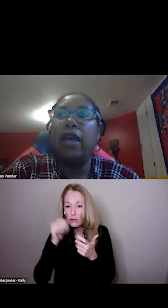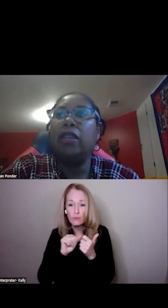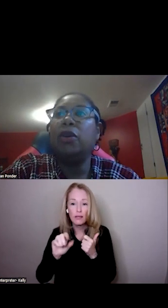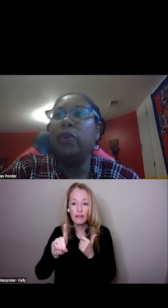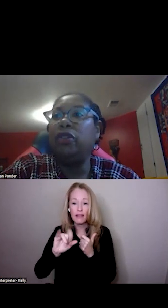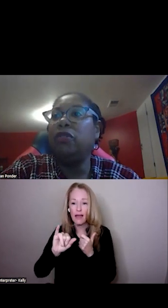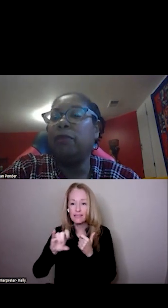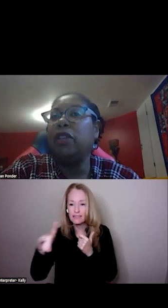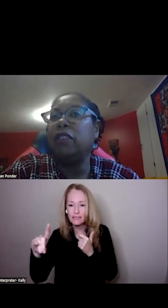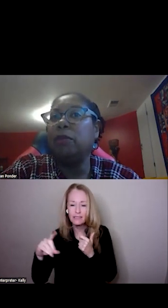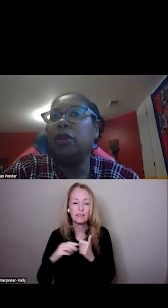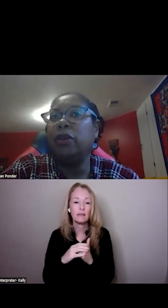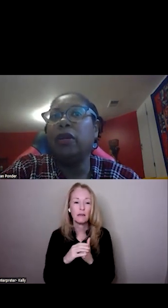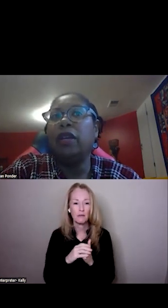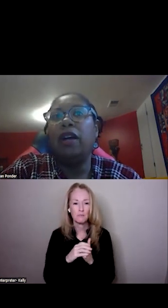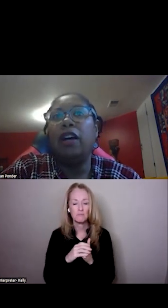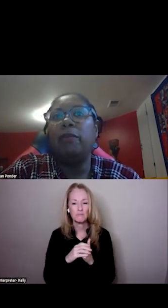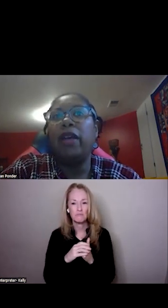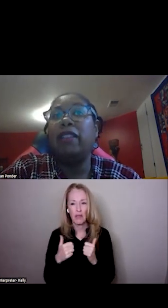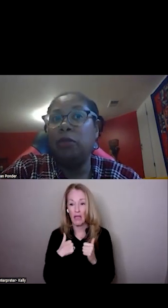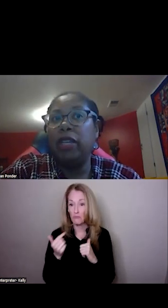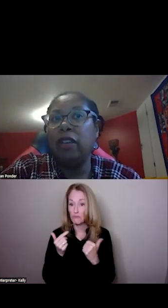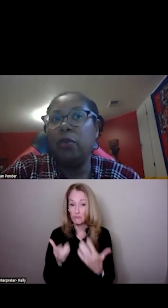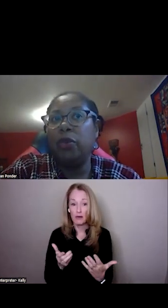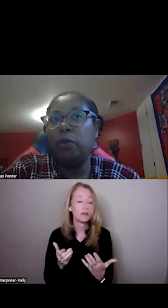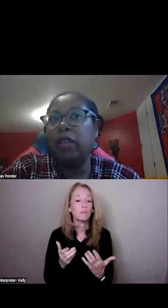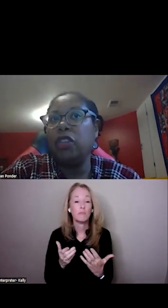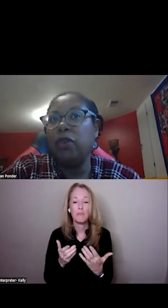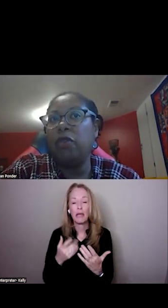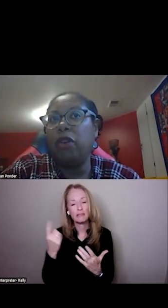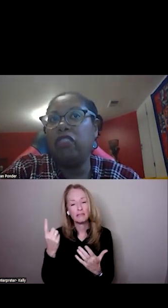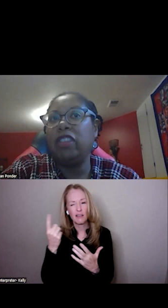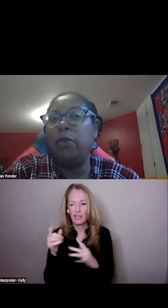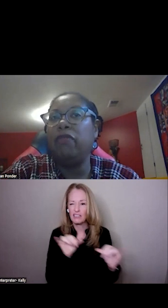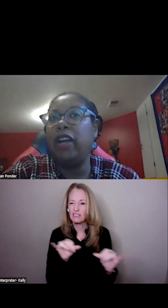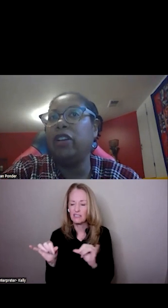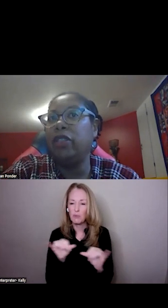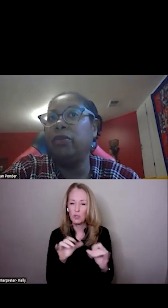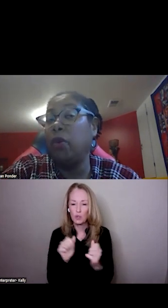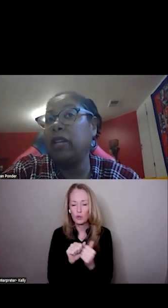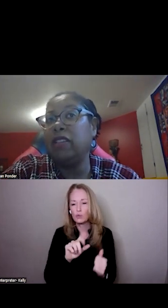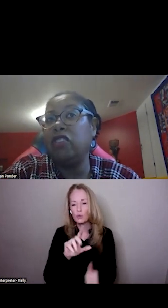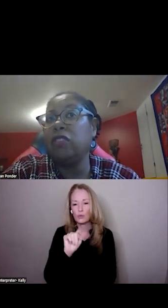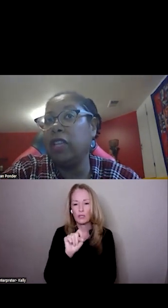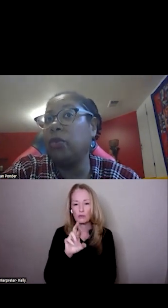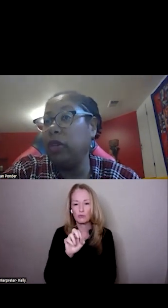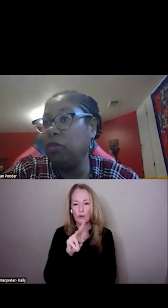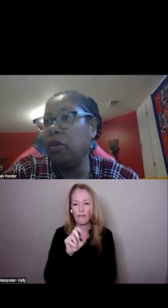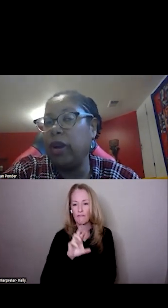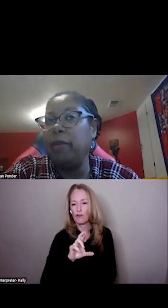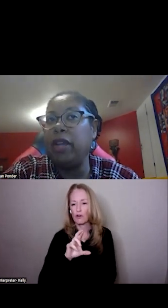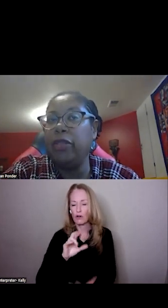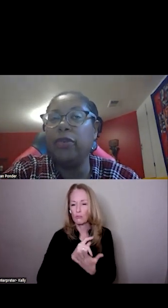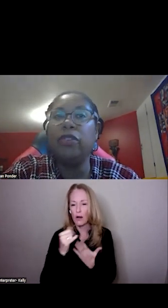recommend that, you know, we do something similar as is being done with groups like the Trevor Project, that we find organizations like the